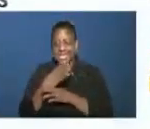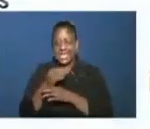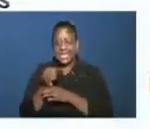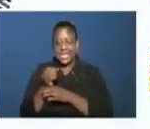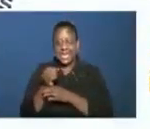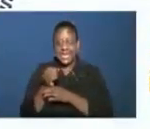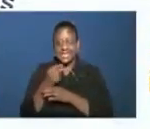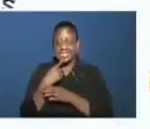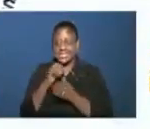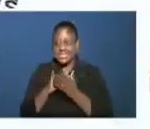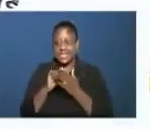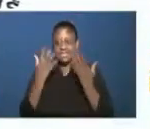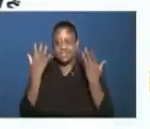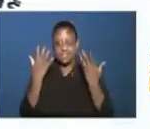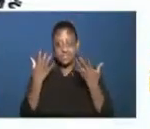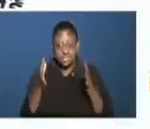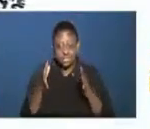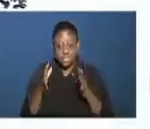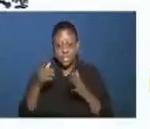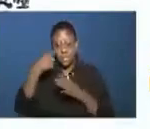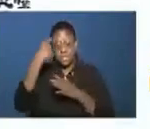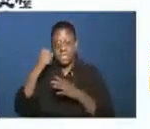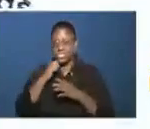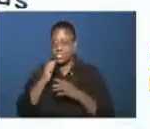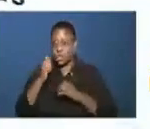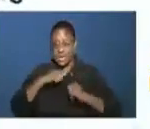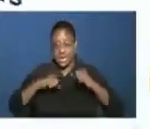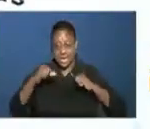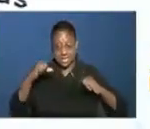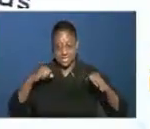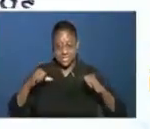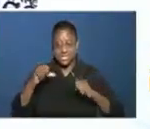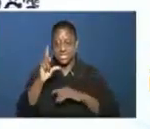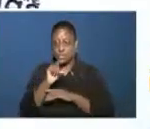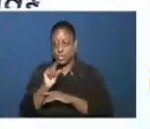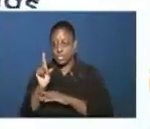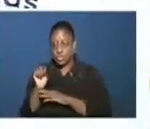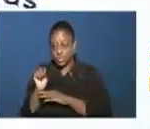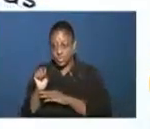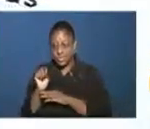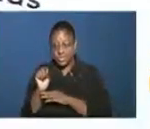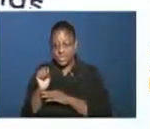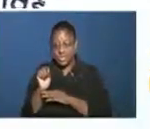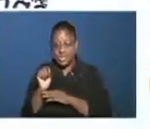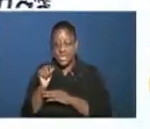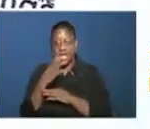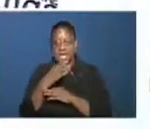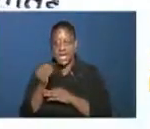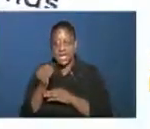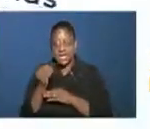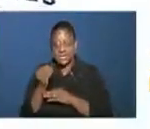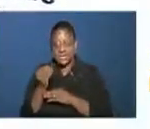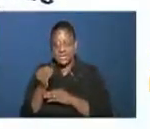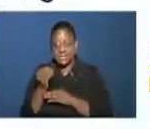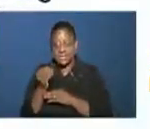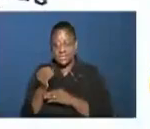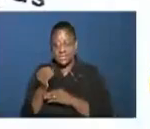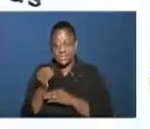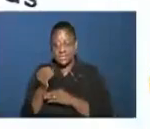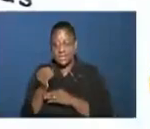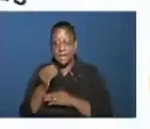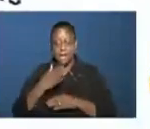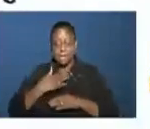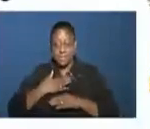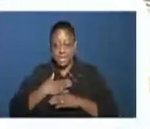had expired because it had not been acted on in 2020. There have been efforts by